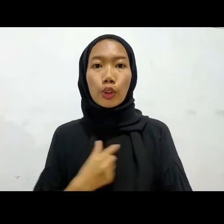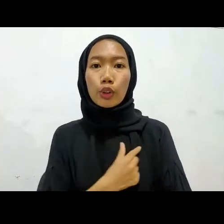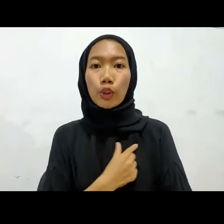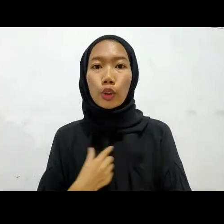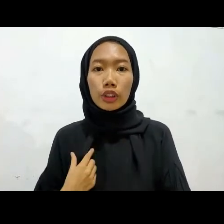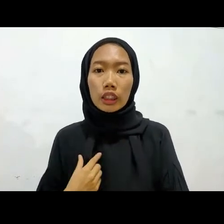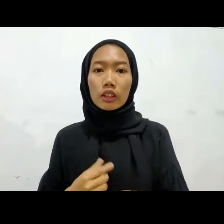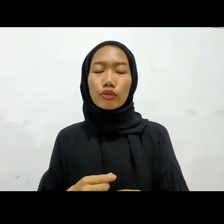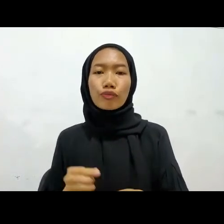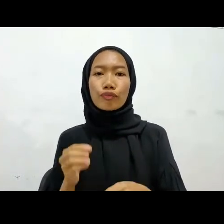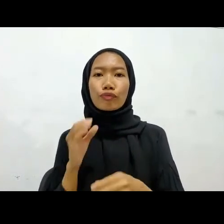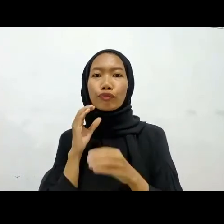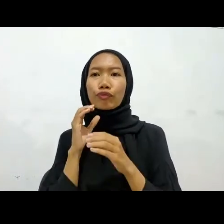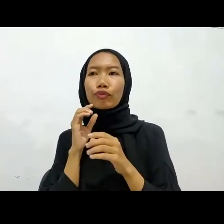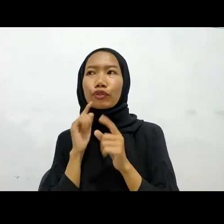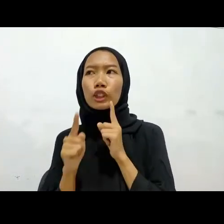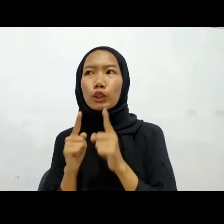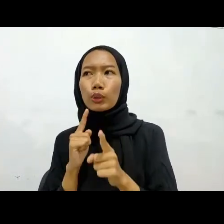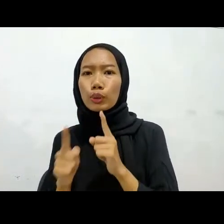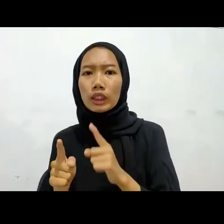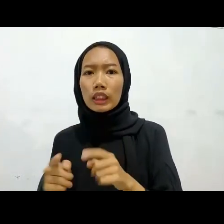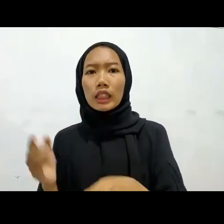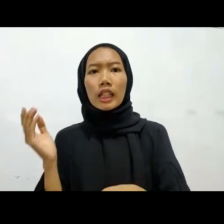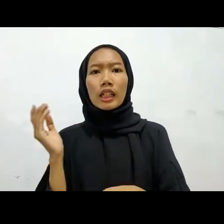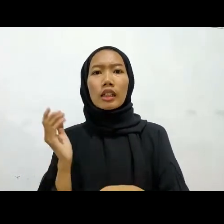level, and empowering doctors